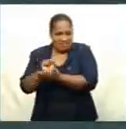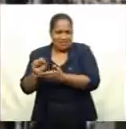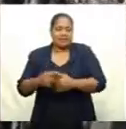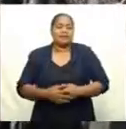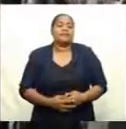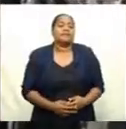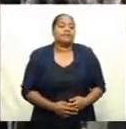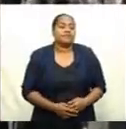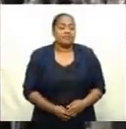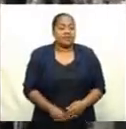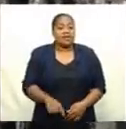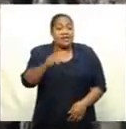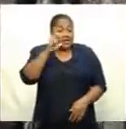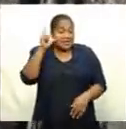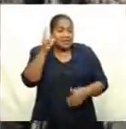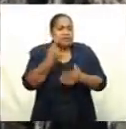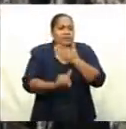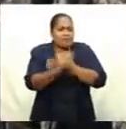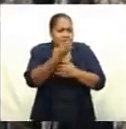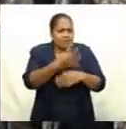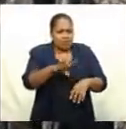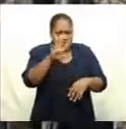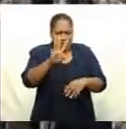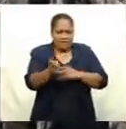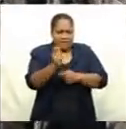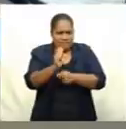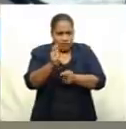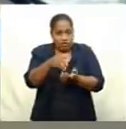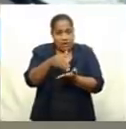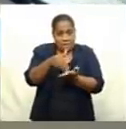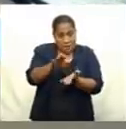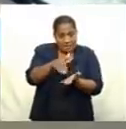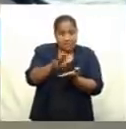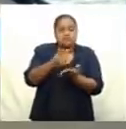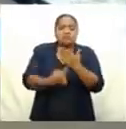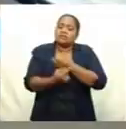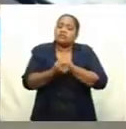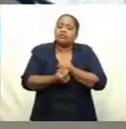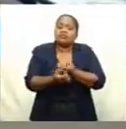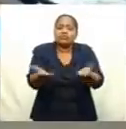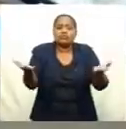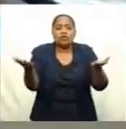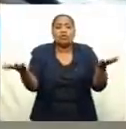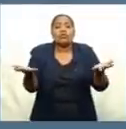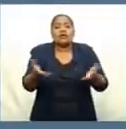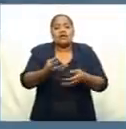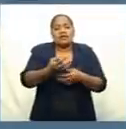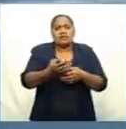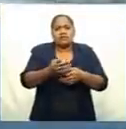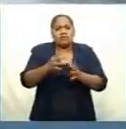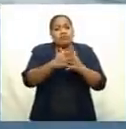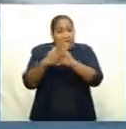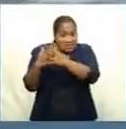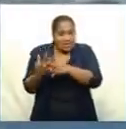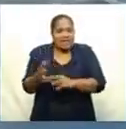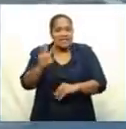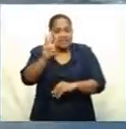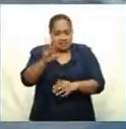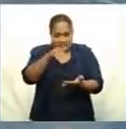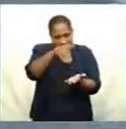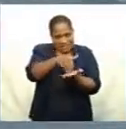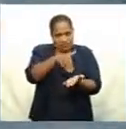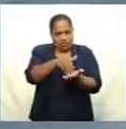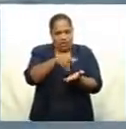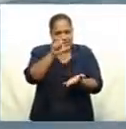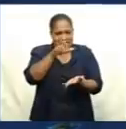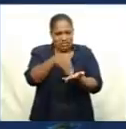As of yesterday, 43 fishing passes were issued for the Western Division and 3 for the Central area. The expected